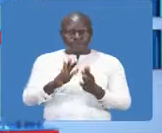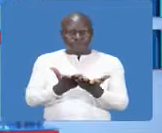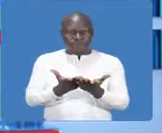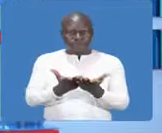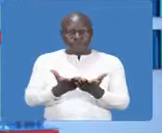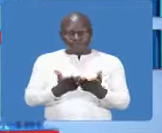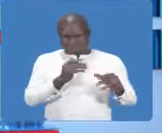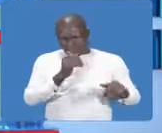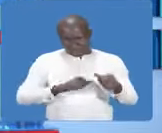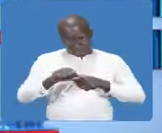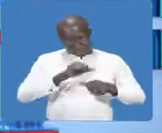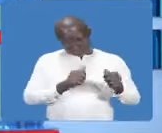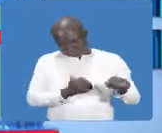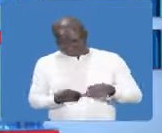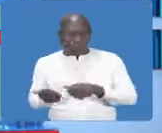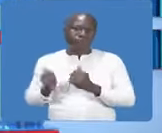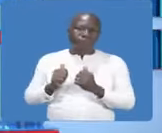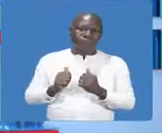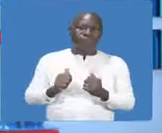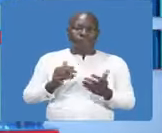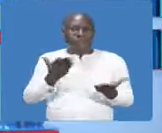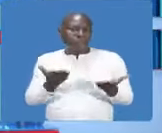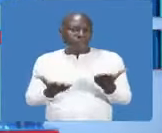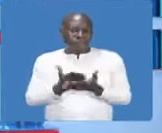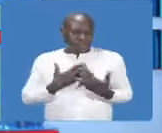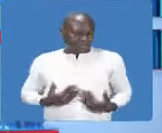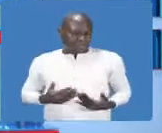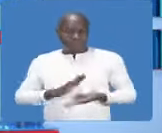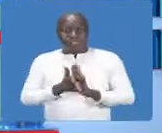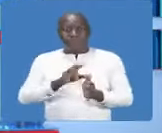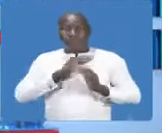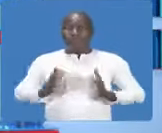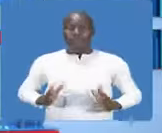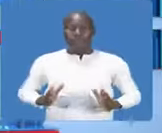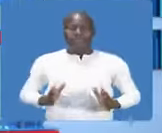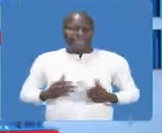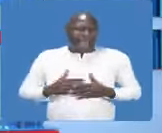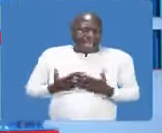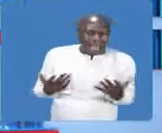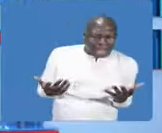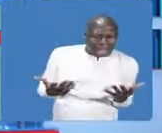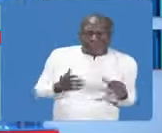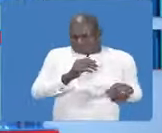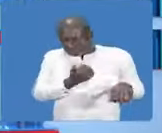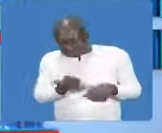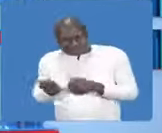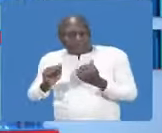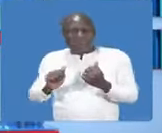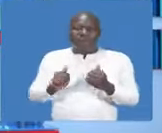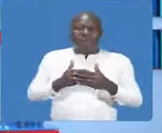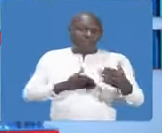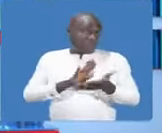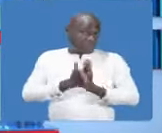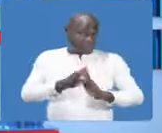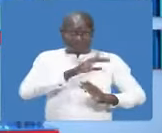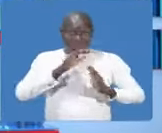baptism aye asubo sa obi ebeye okristoni a ye bona su ansana kwaba